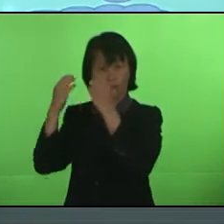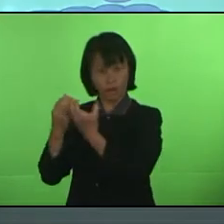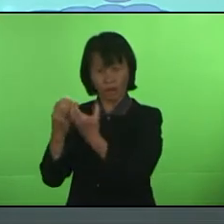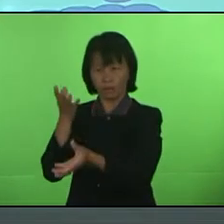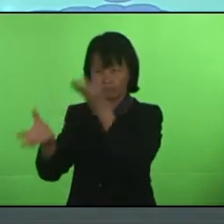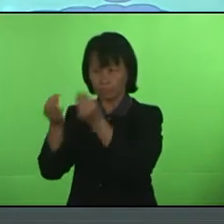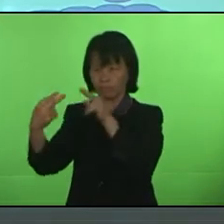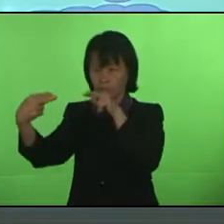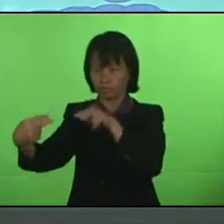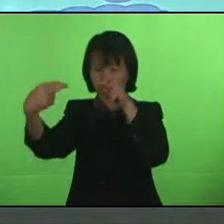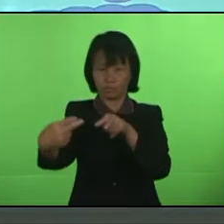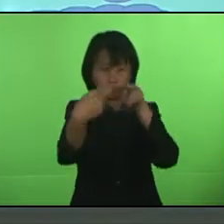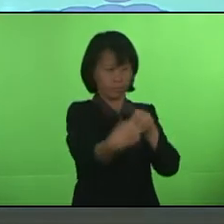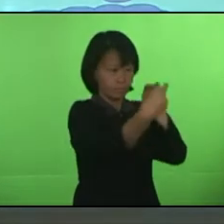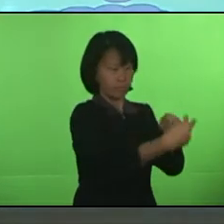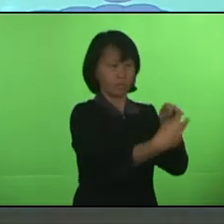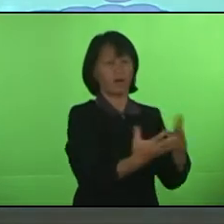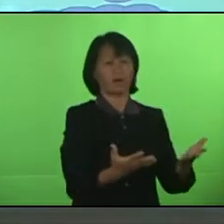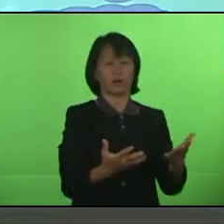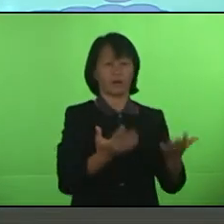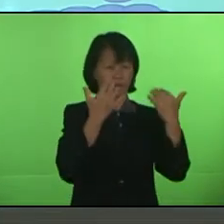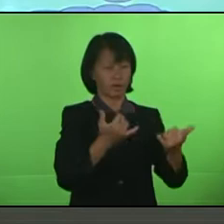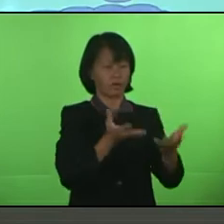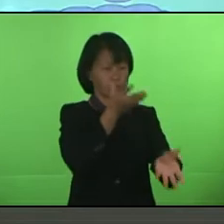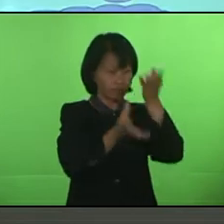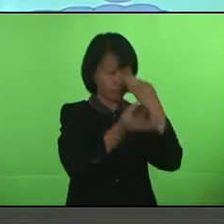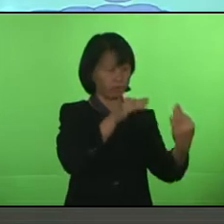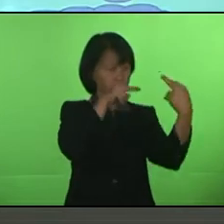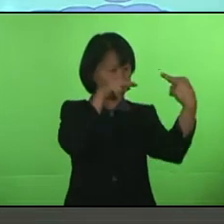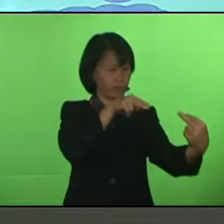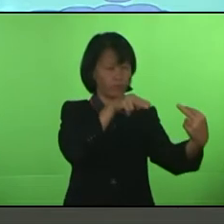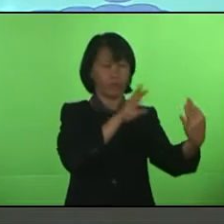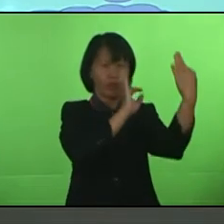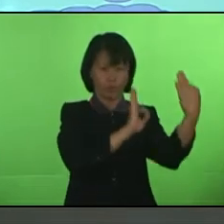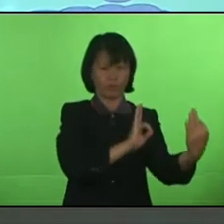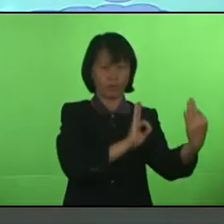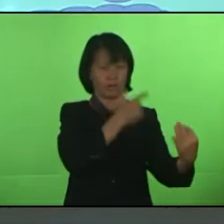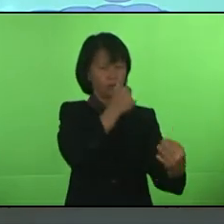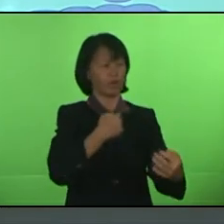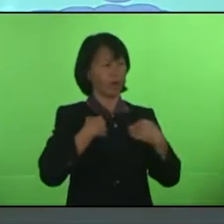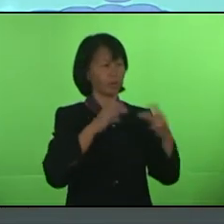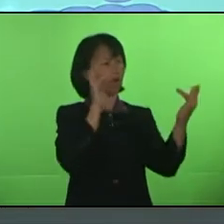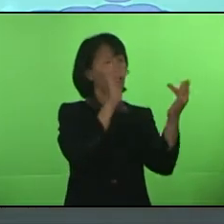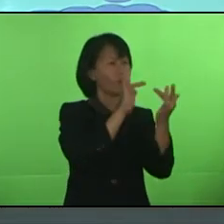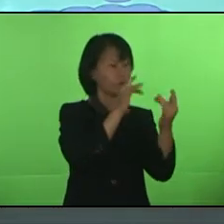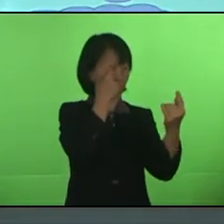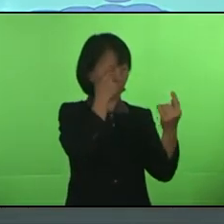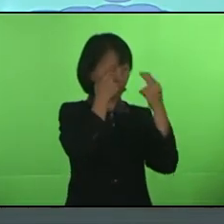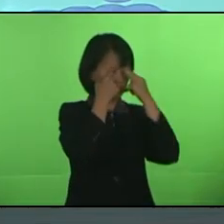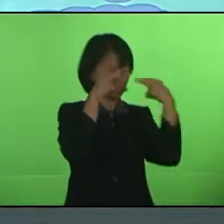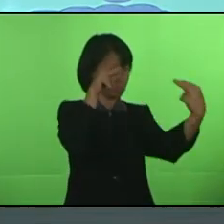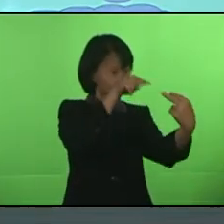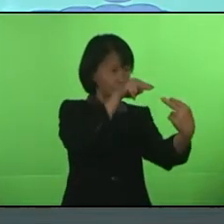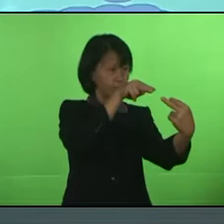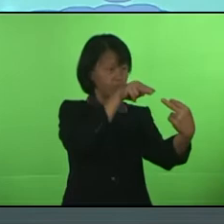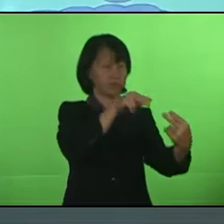a very good reason. Now, we have face-to-face learning because there is a physical contact, one. Number two, sometimes